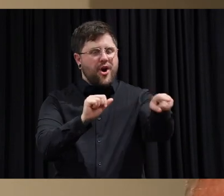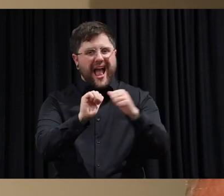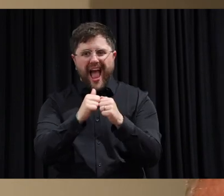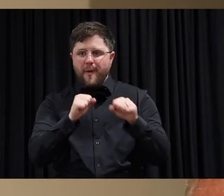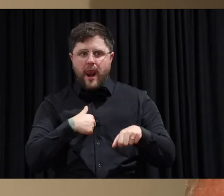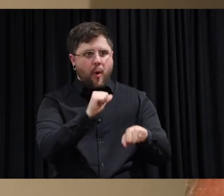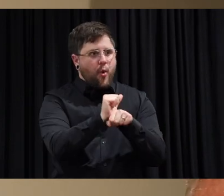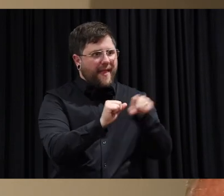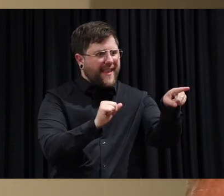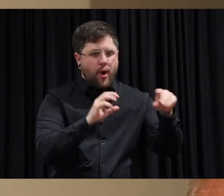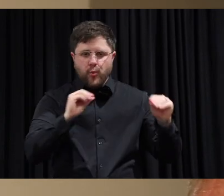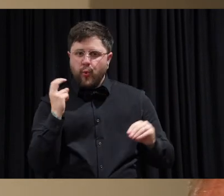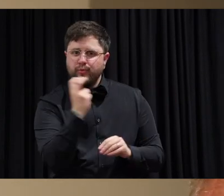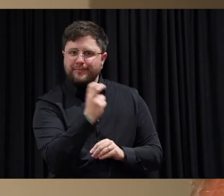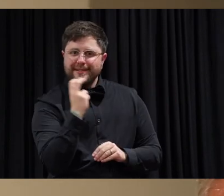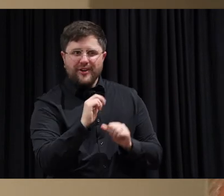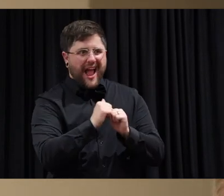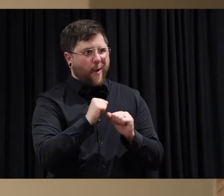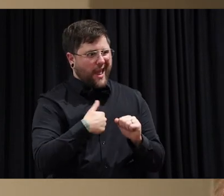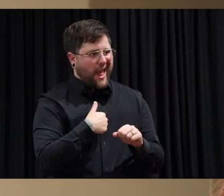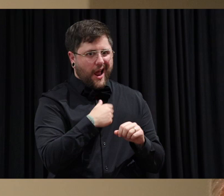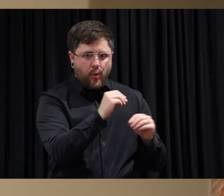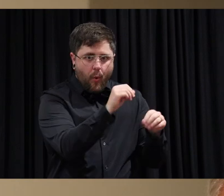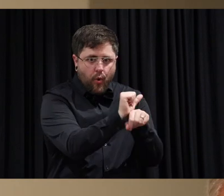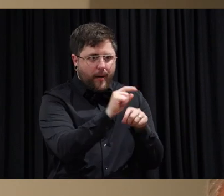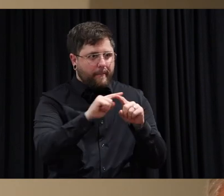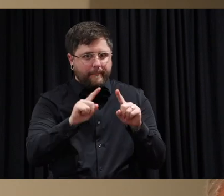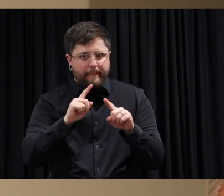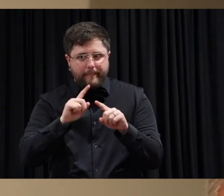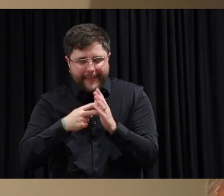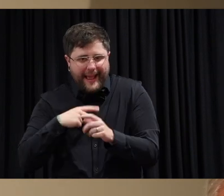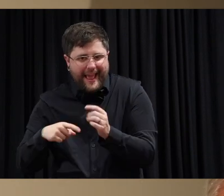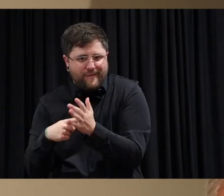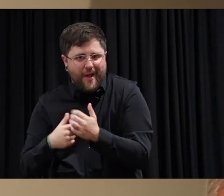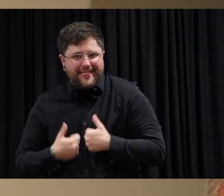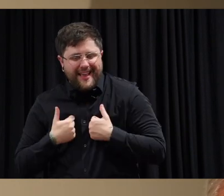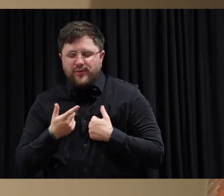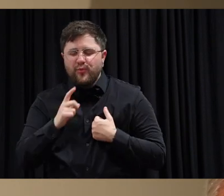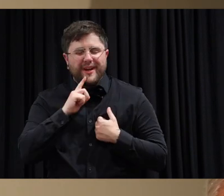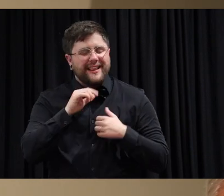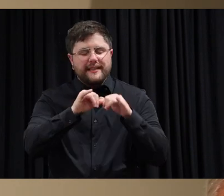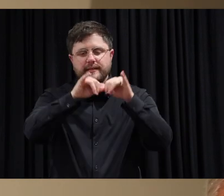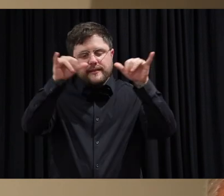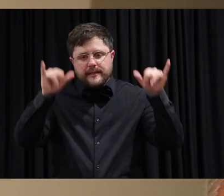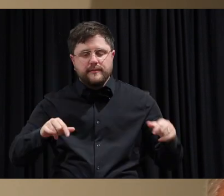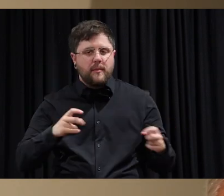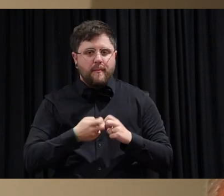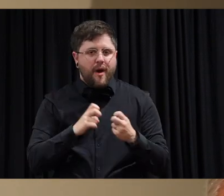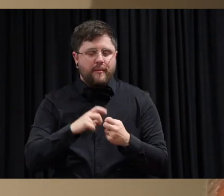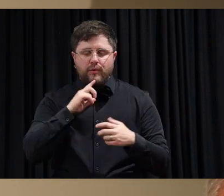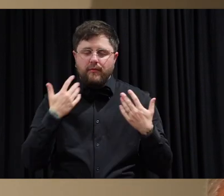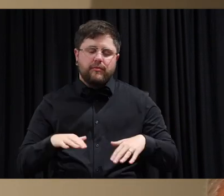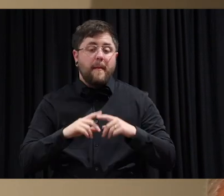able to sustain a living? And so it really is a system problem of epic proportions. But again, it is